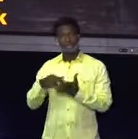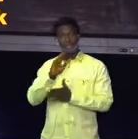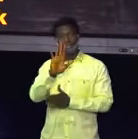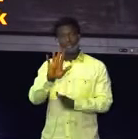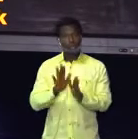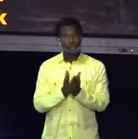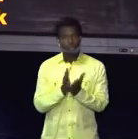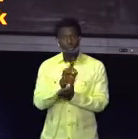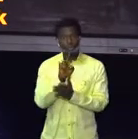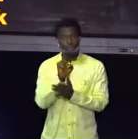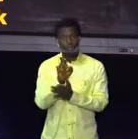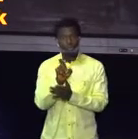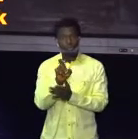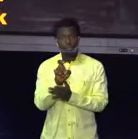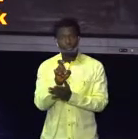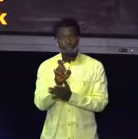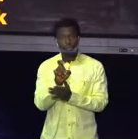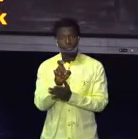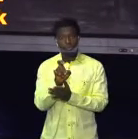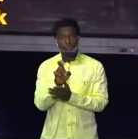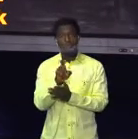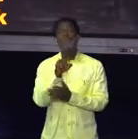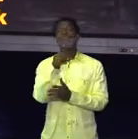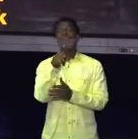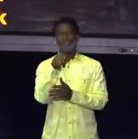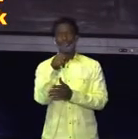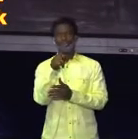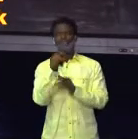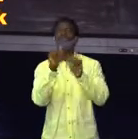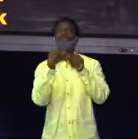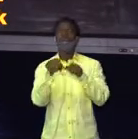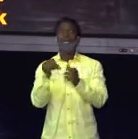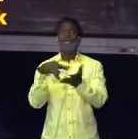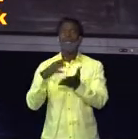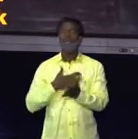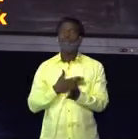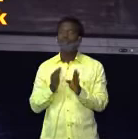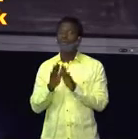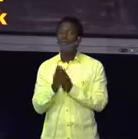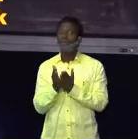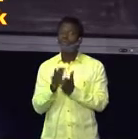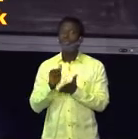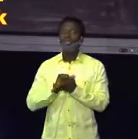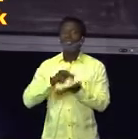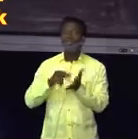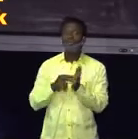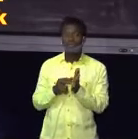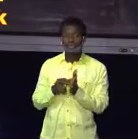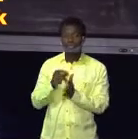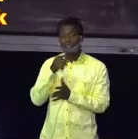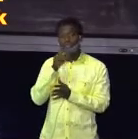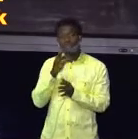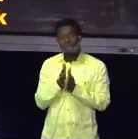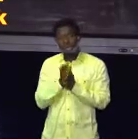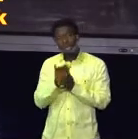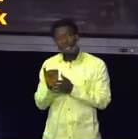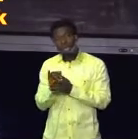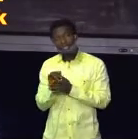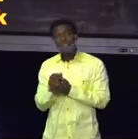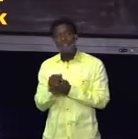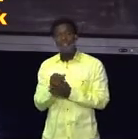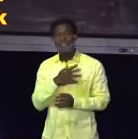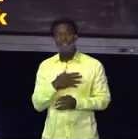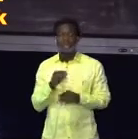book? Can I read your book? You can read my book. That means we are asking